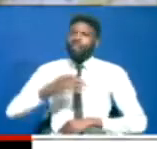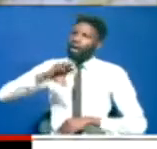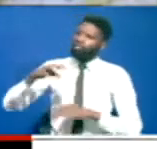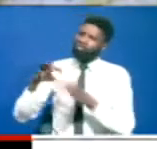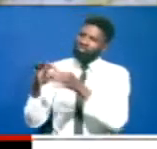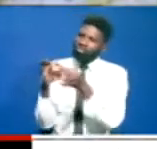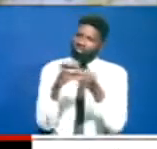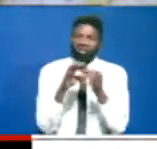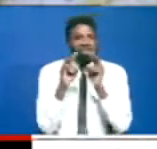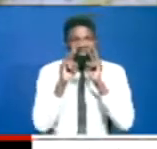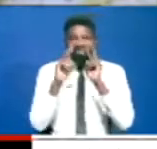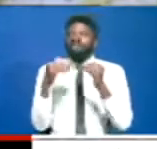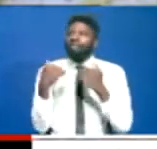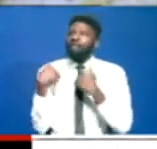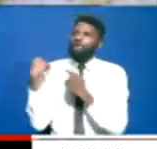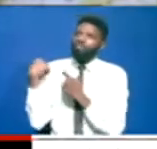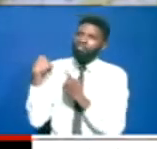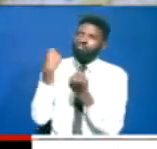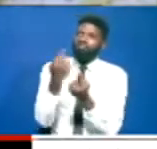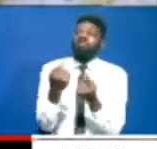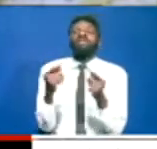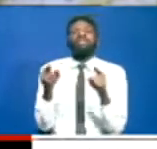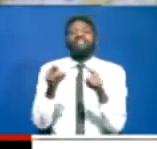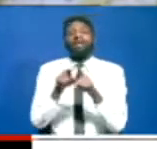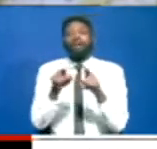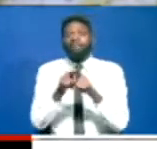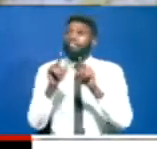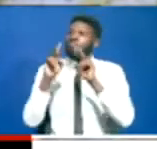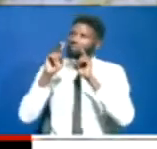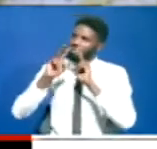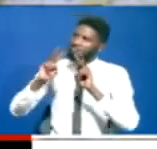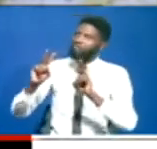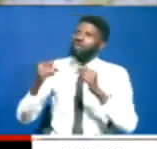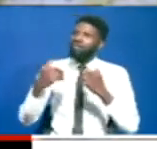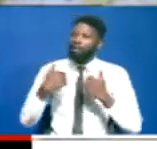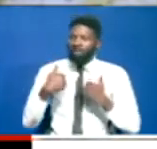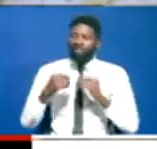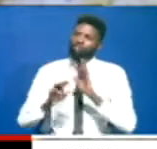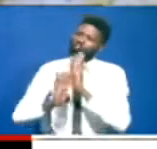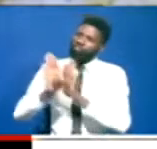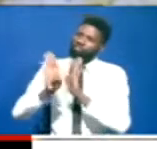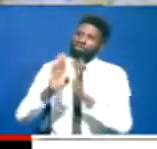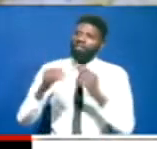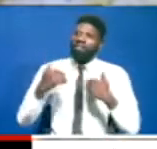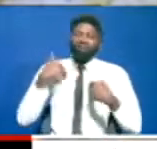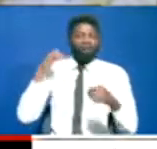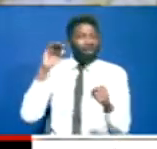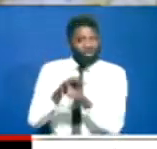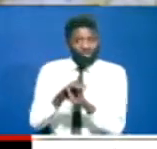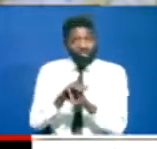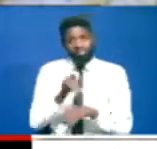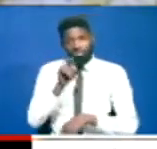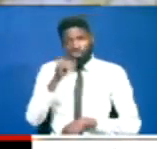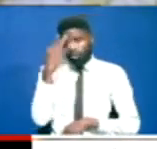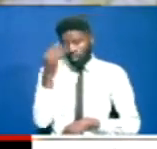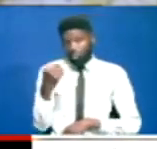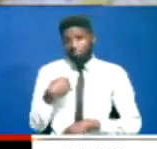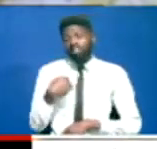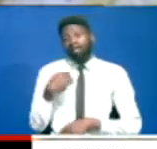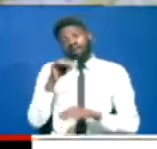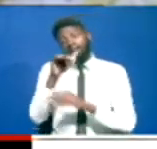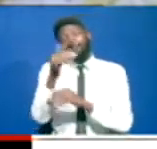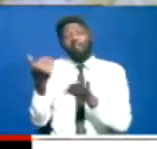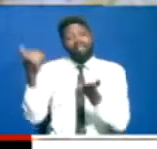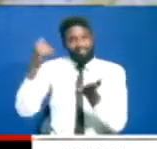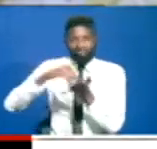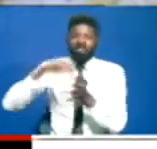undugu. Kaunti ya amani, maendeleo chungu nzima, na ndio nawaomba jamani mnipatie kura